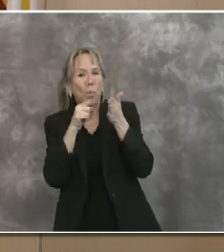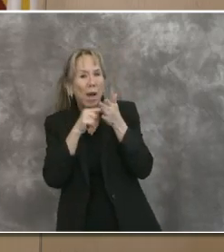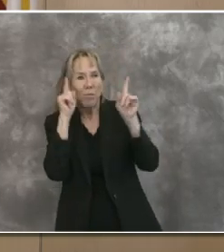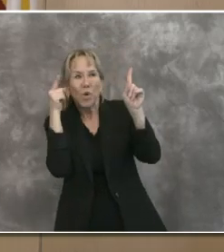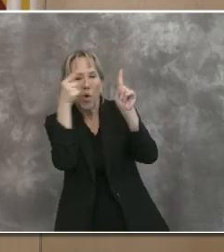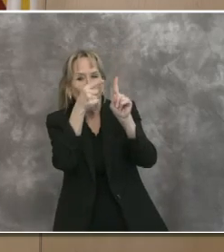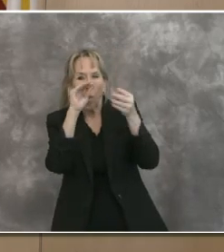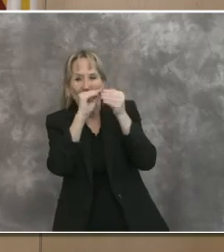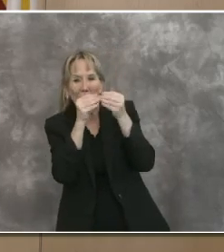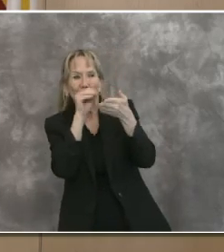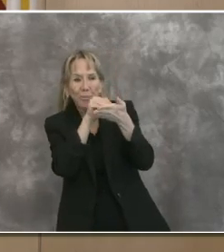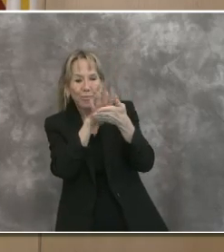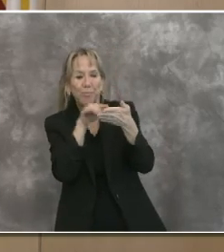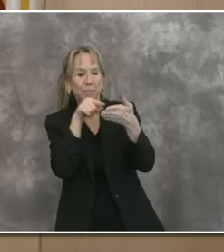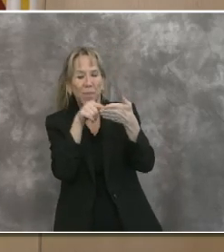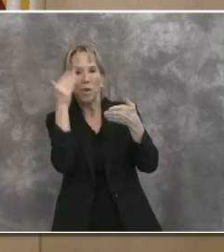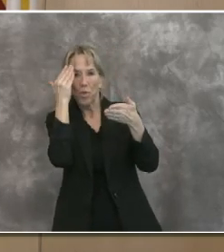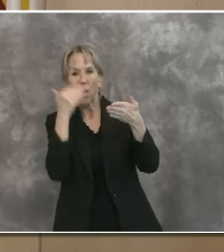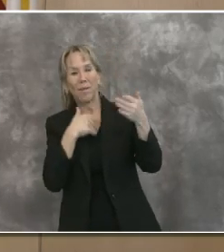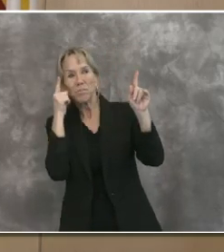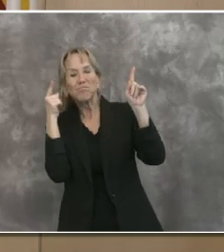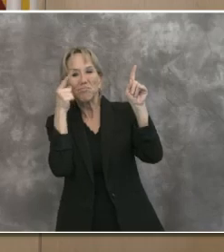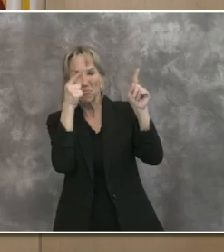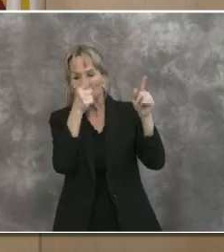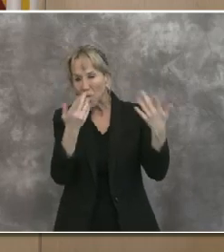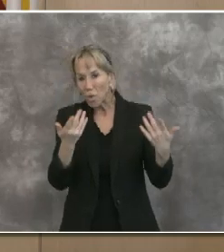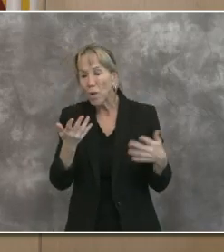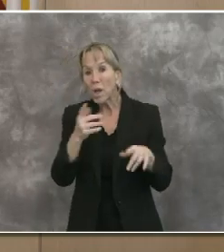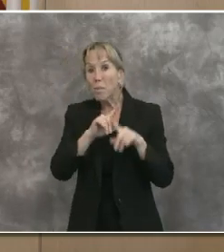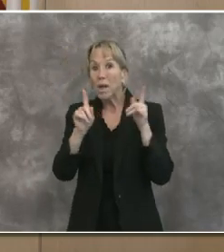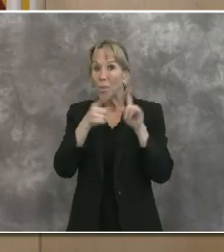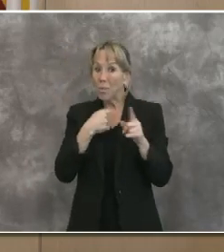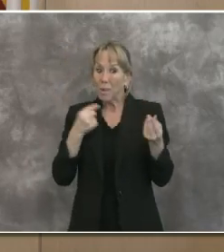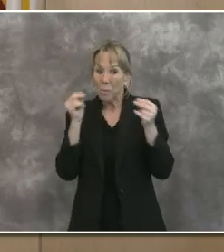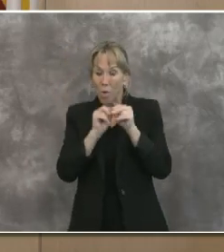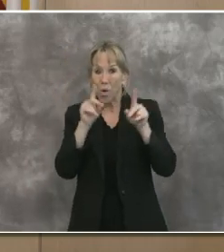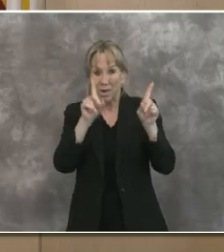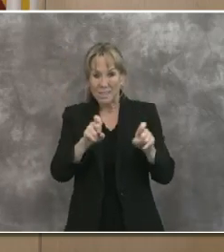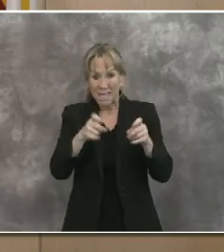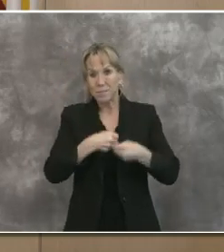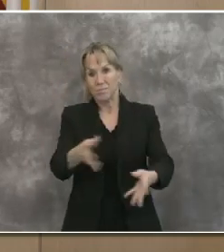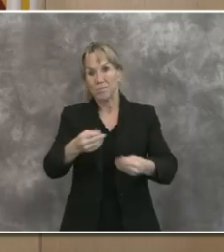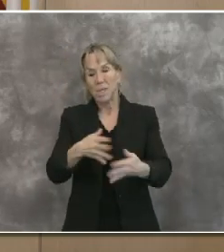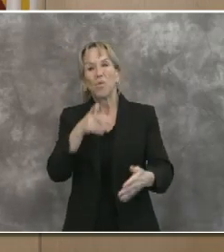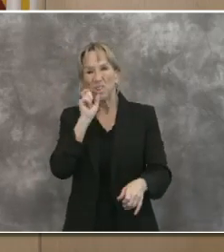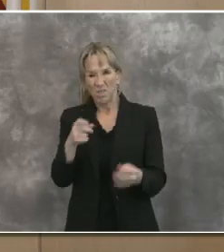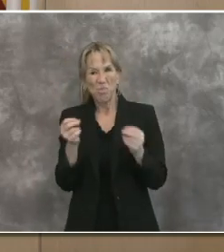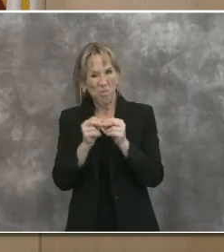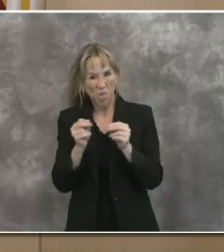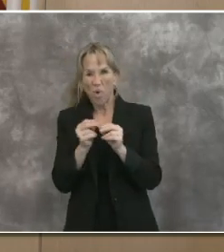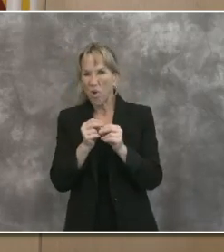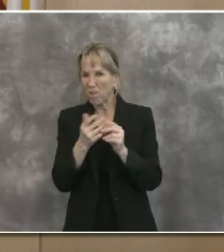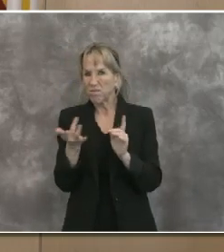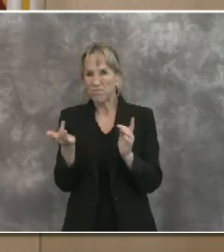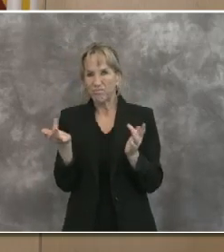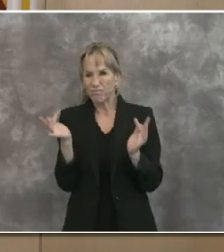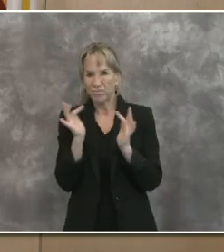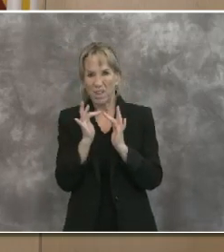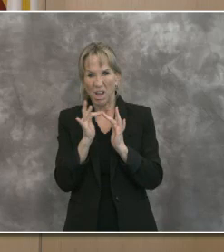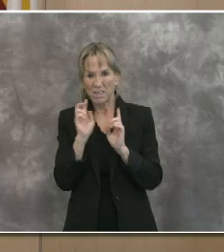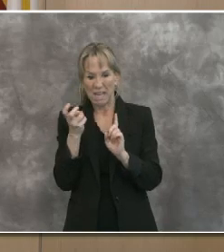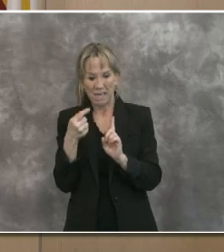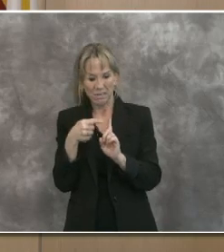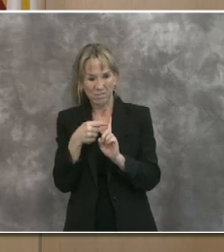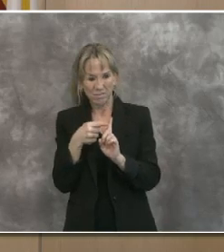be. But as we test more, we will need more contact tracers. And closely, or currently, as has